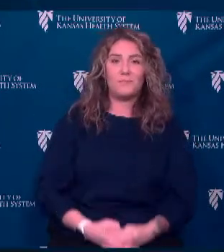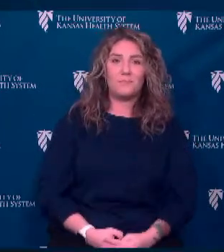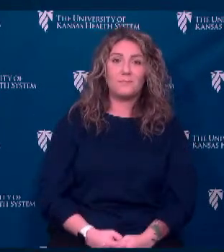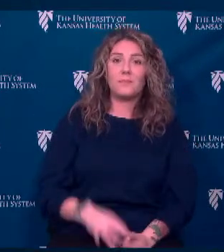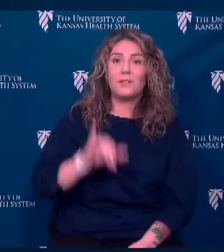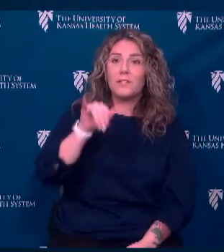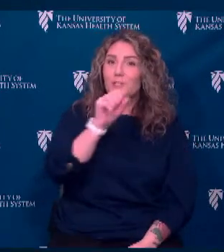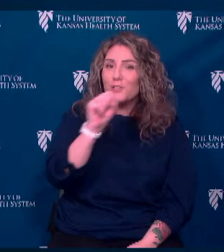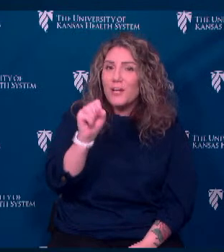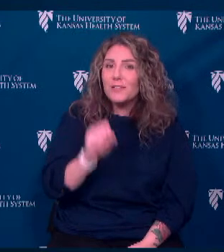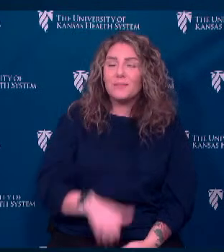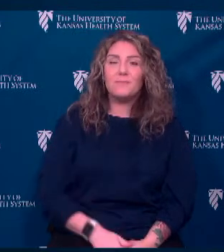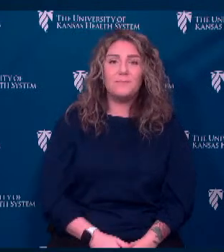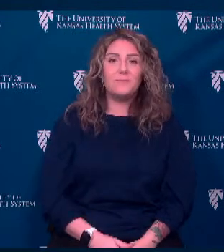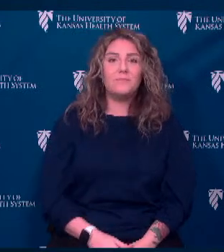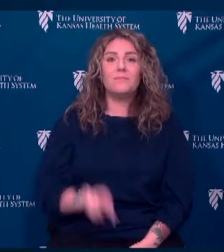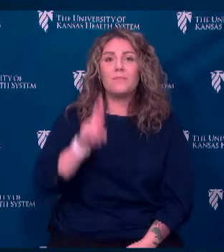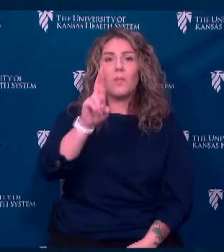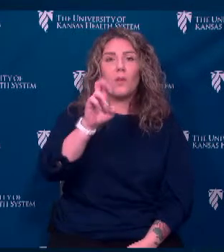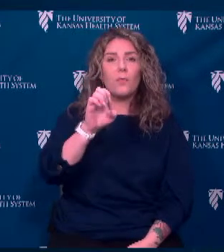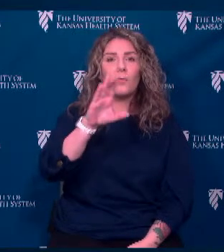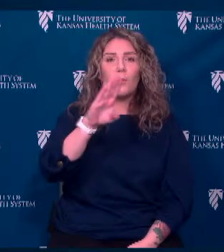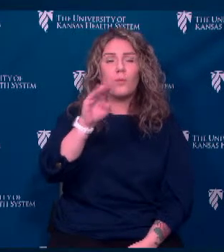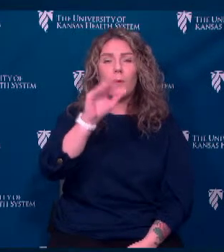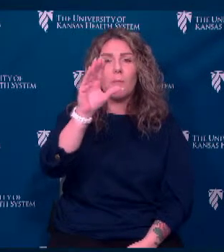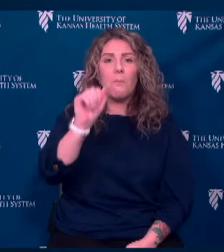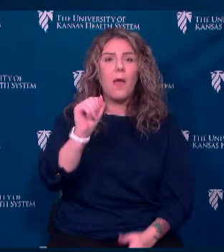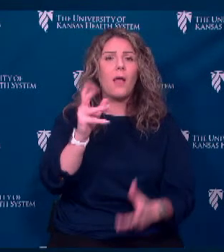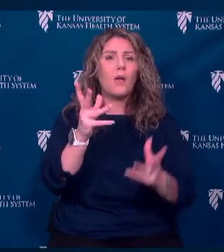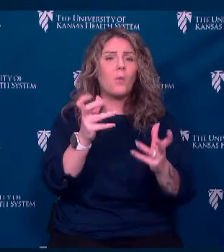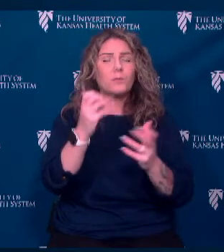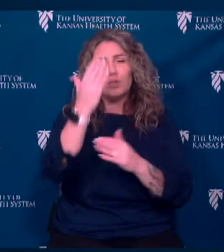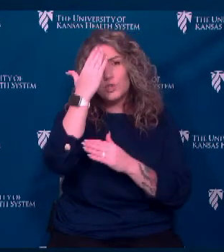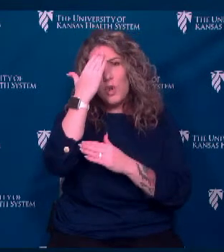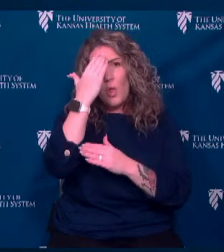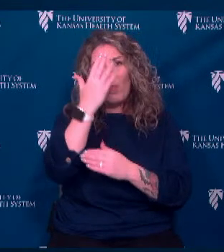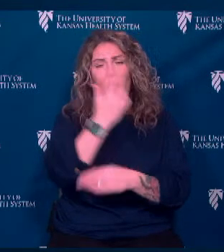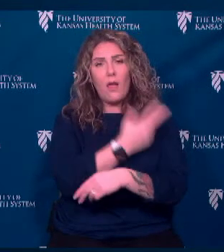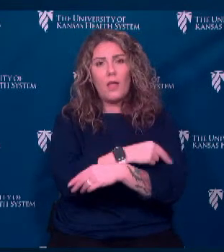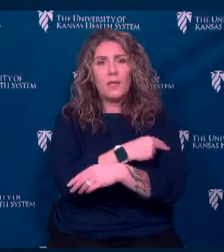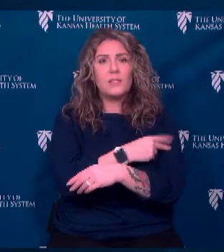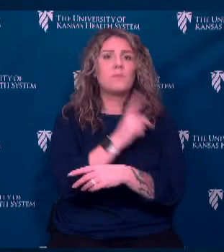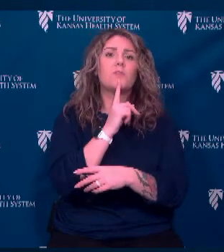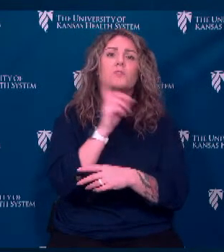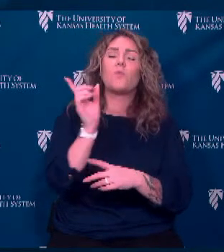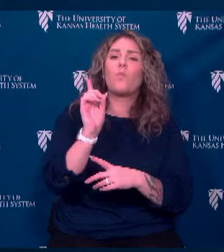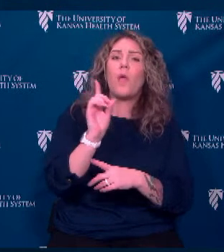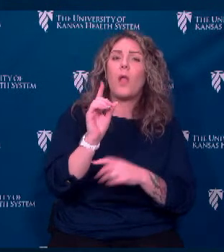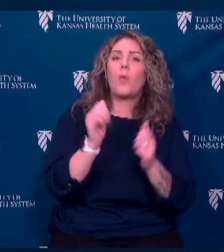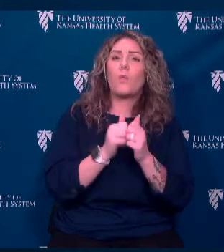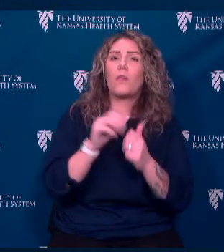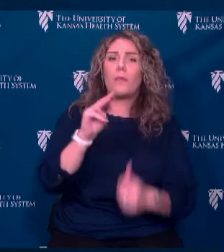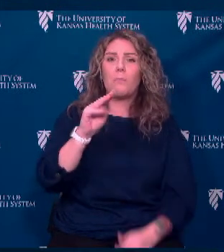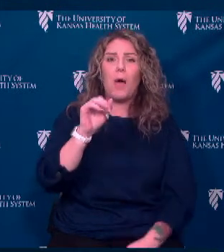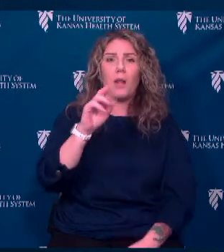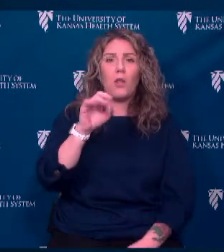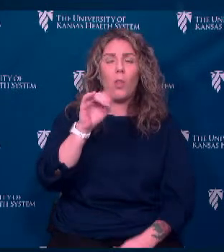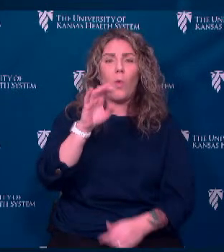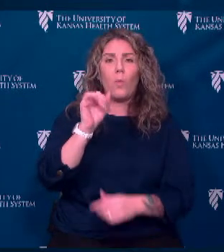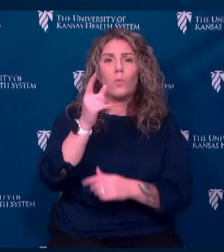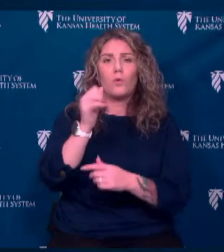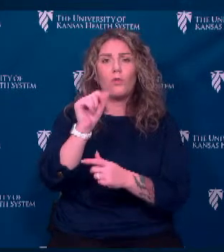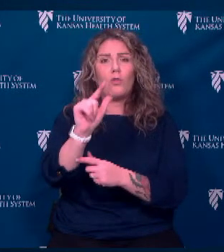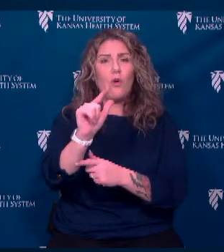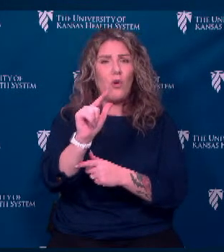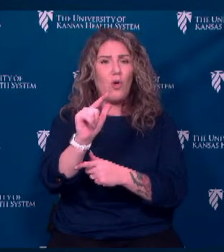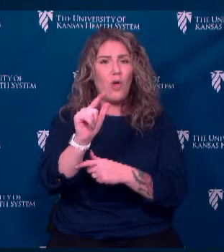Jess. Rebecca wants to know if the hospitals can update us on where they are with the monoclonal antibody supply. Are they getting any